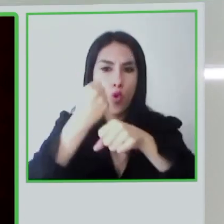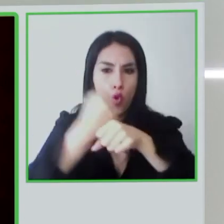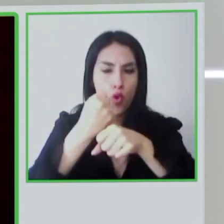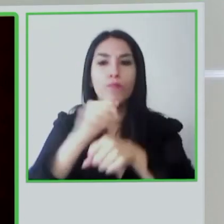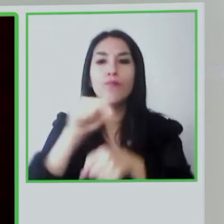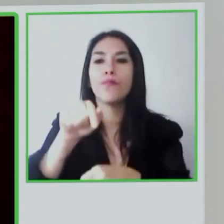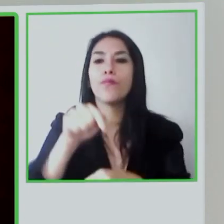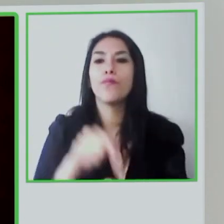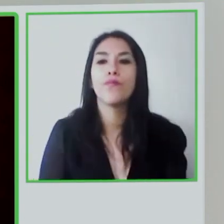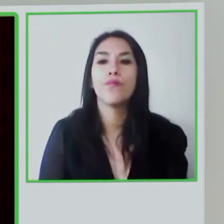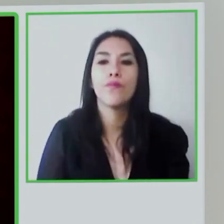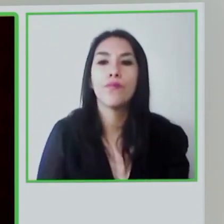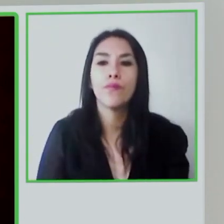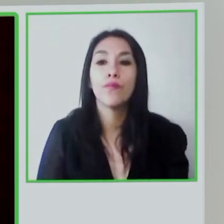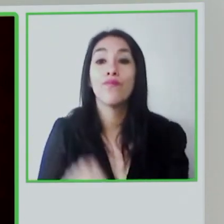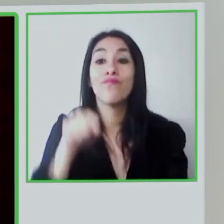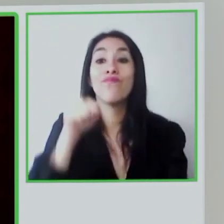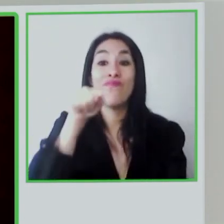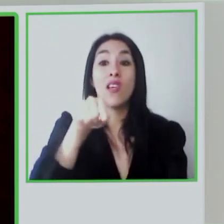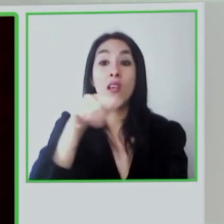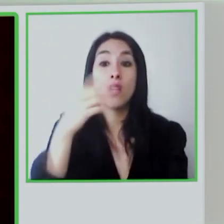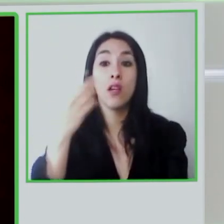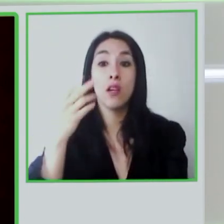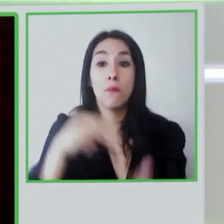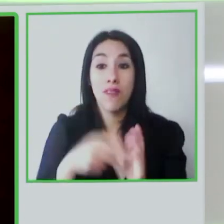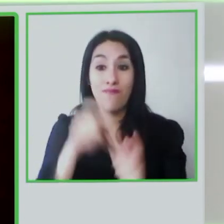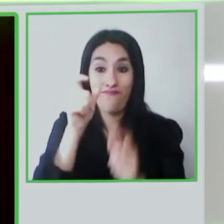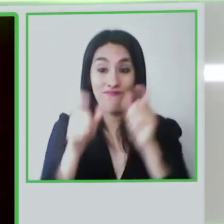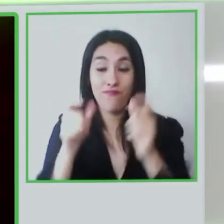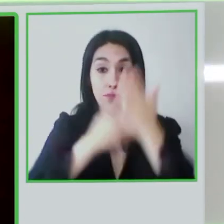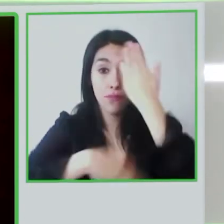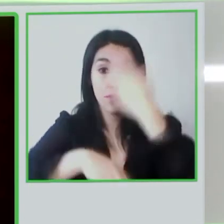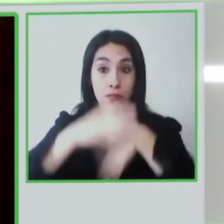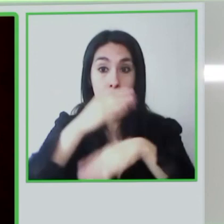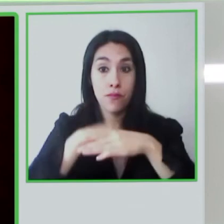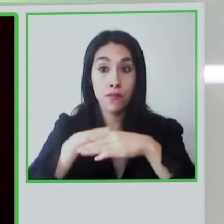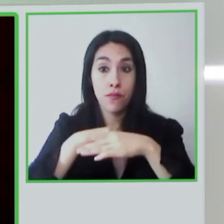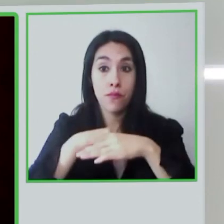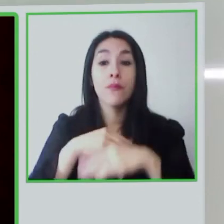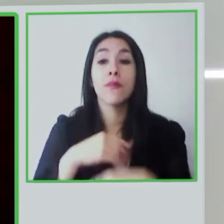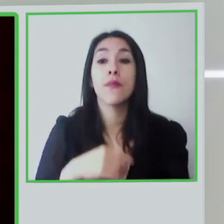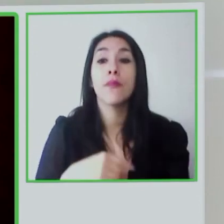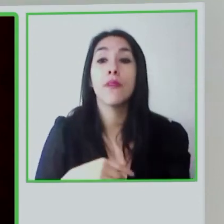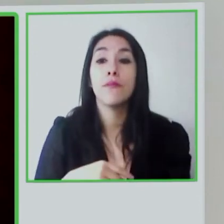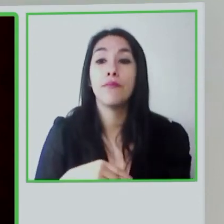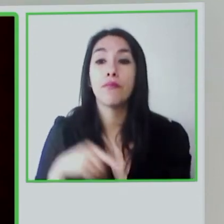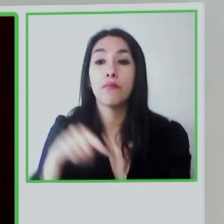And migraines do not count as a disability. For instance, that could be managed.